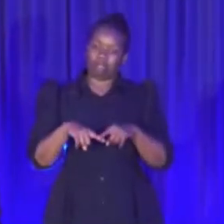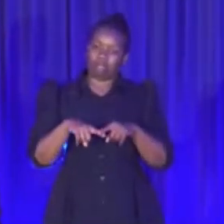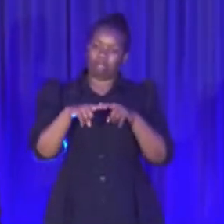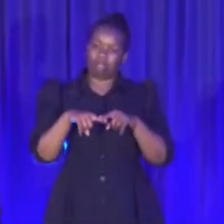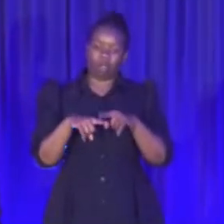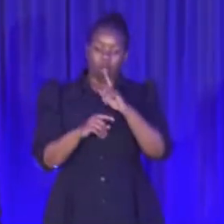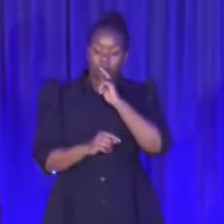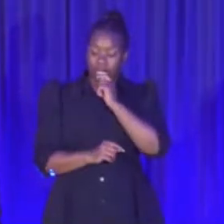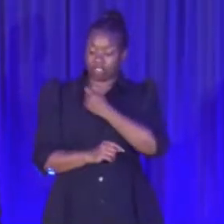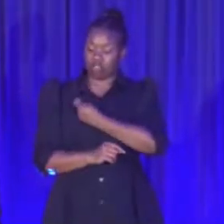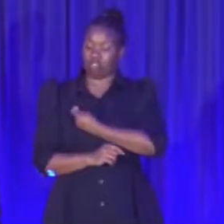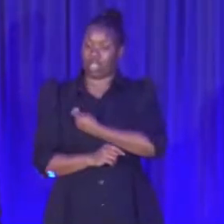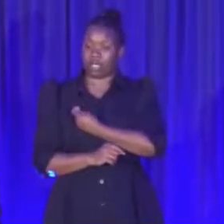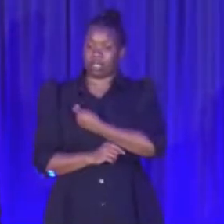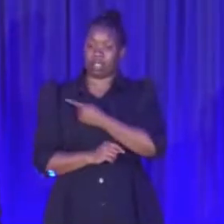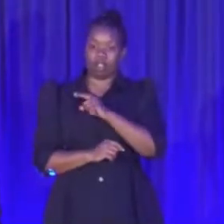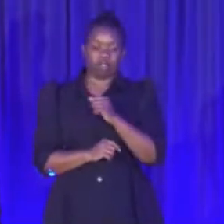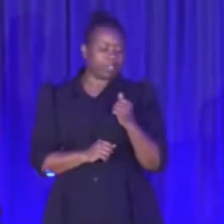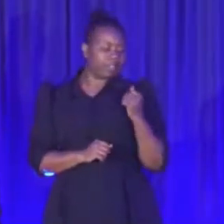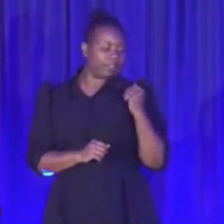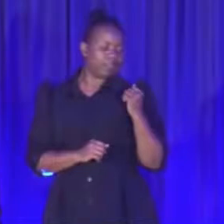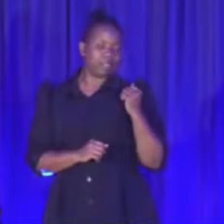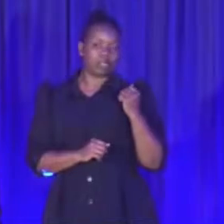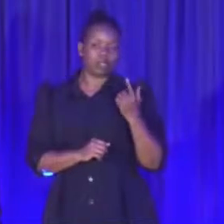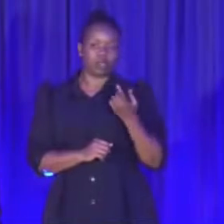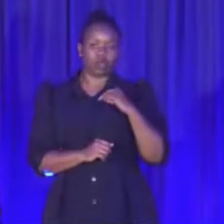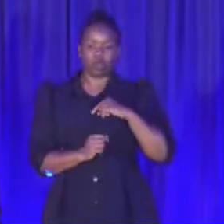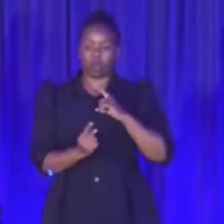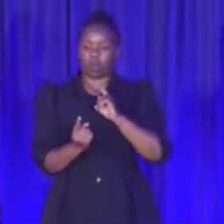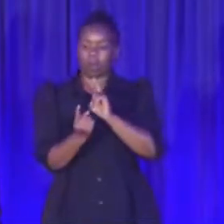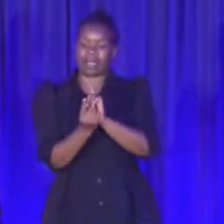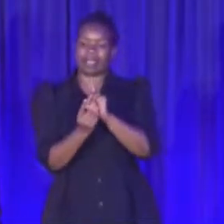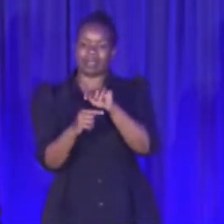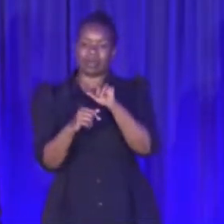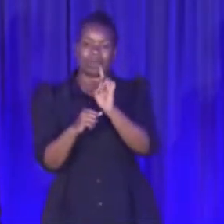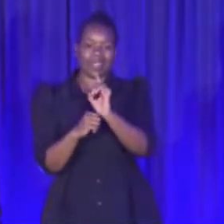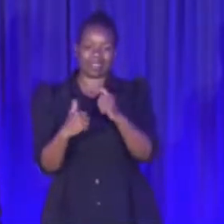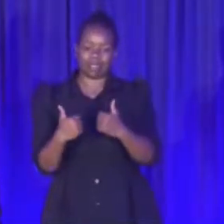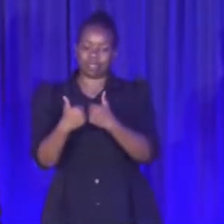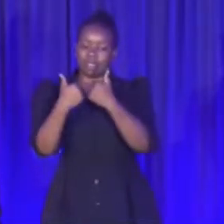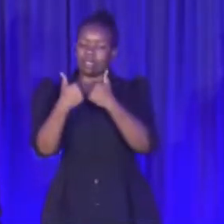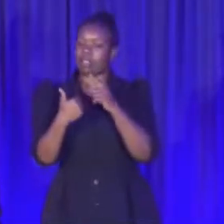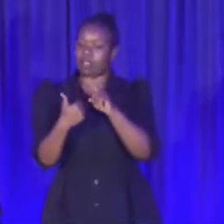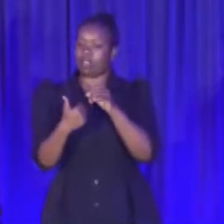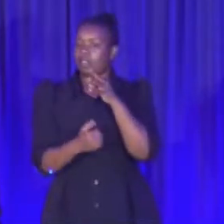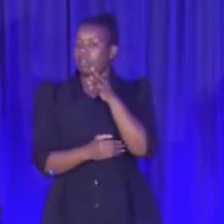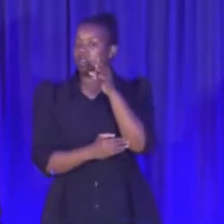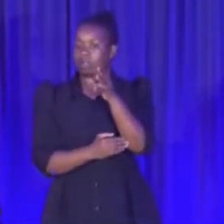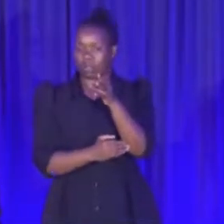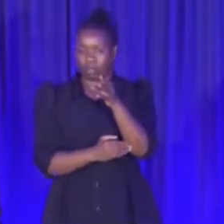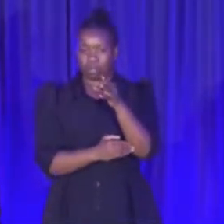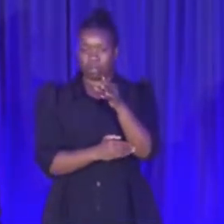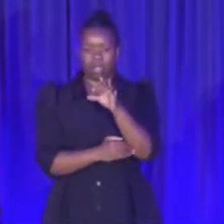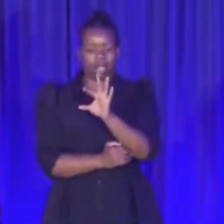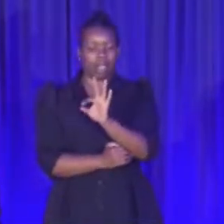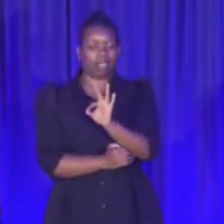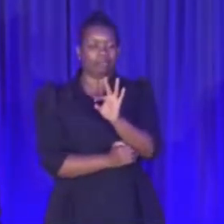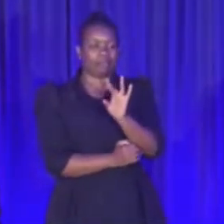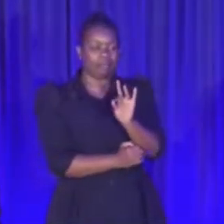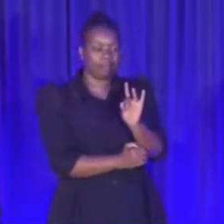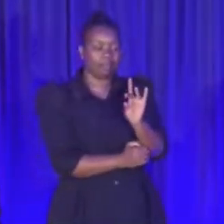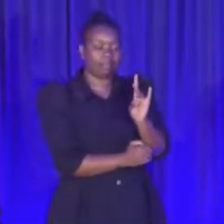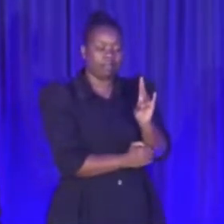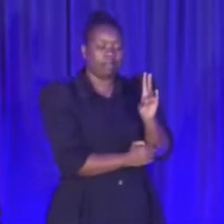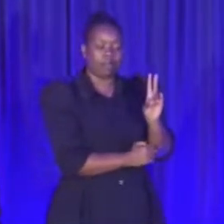on the trust of yesterday to meet the challenges of tomorrow. Every day we have